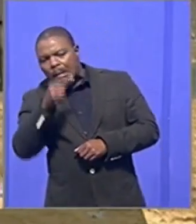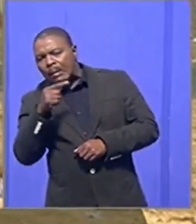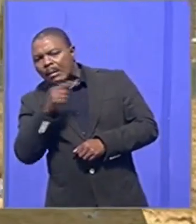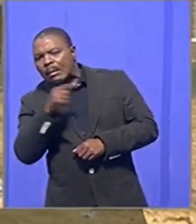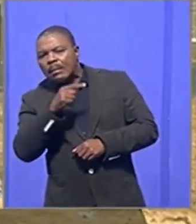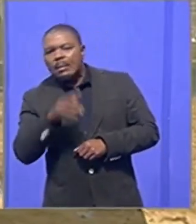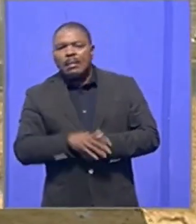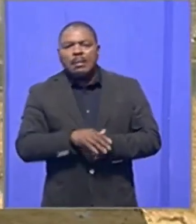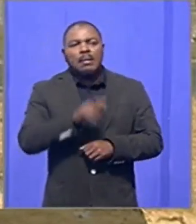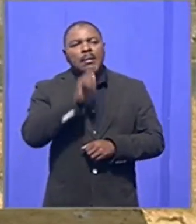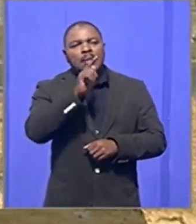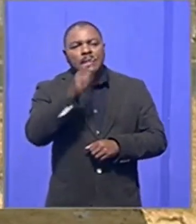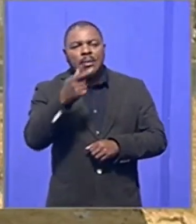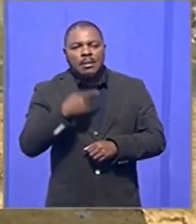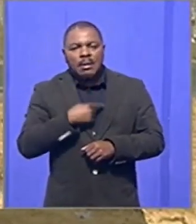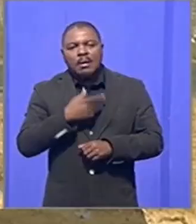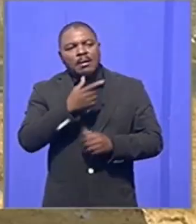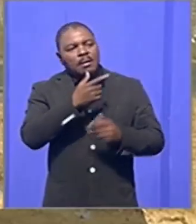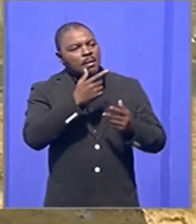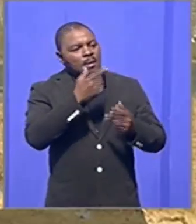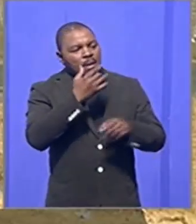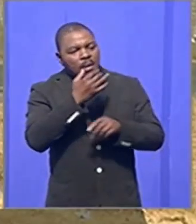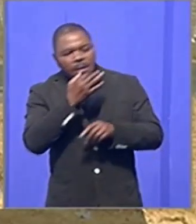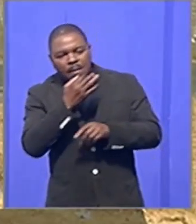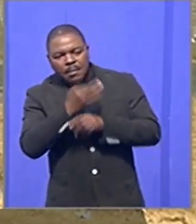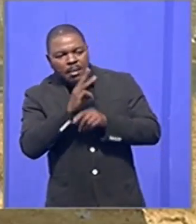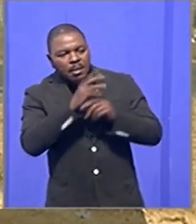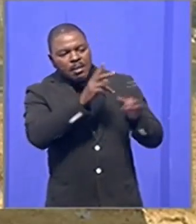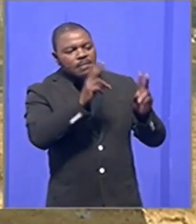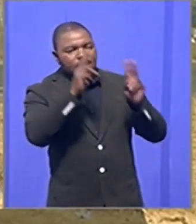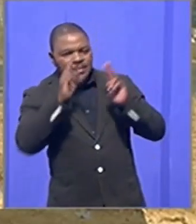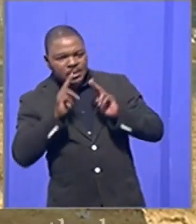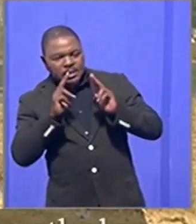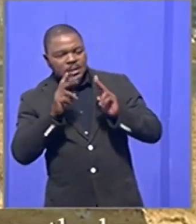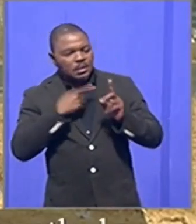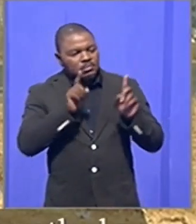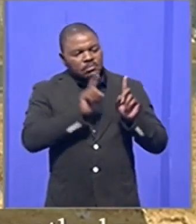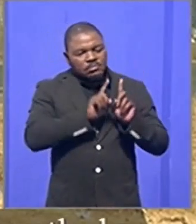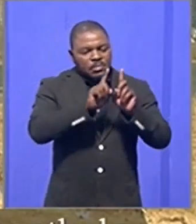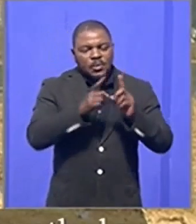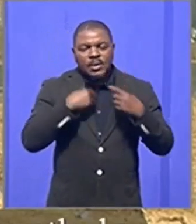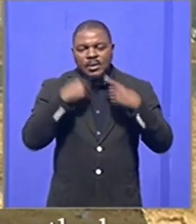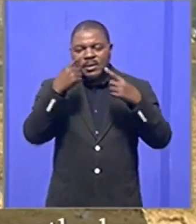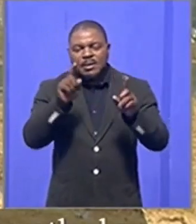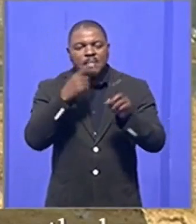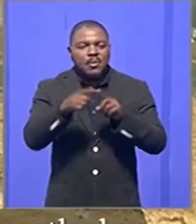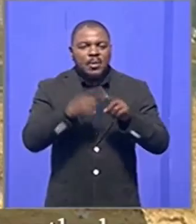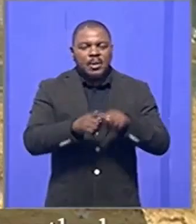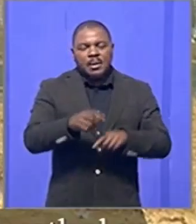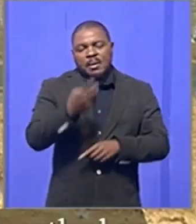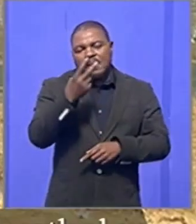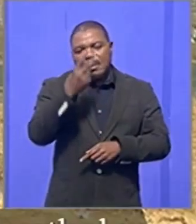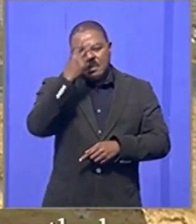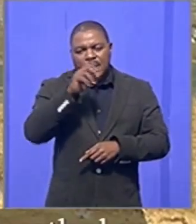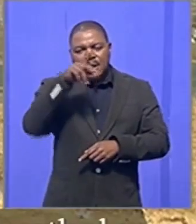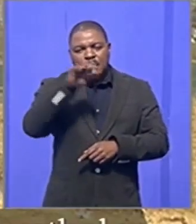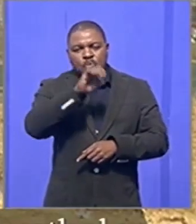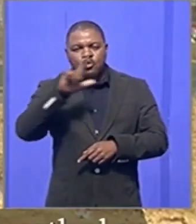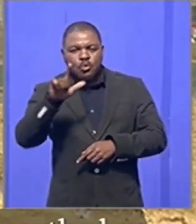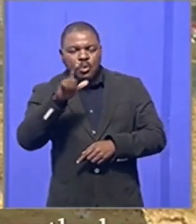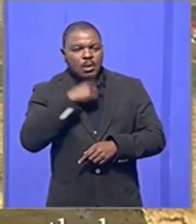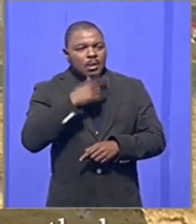eventually came to pay my parents a visit. He asked me out to come out with him to Blackpool, and he was impressed with what he saw, and